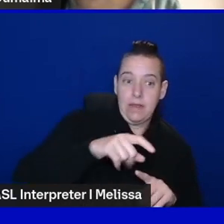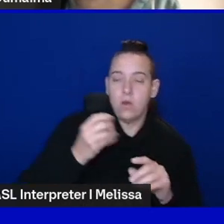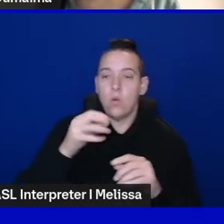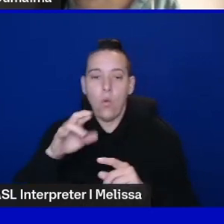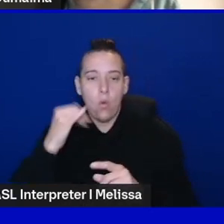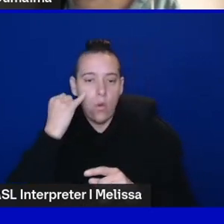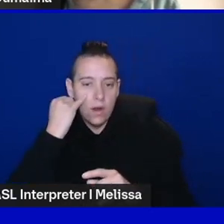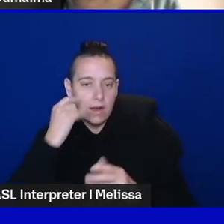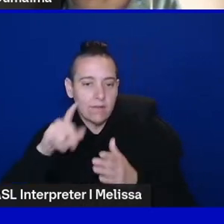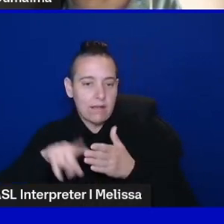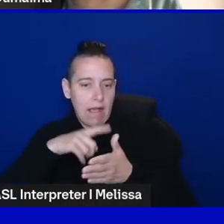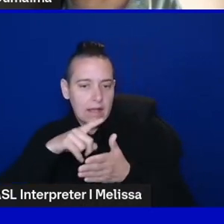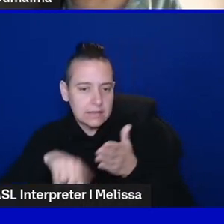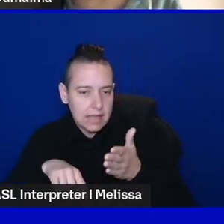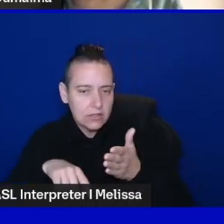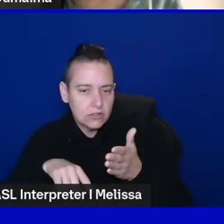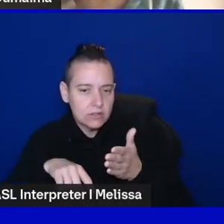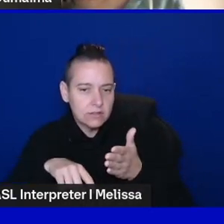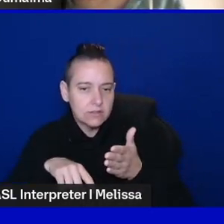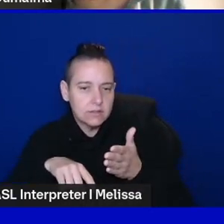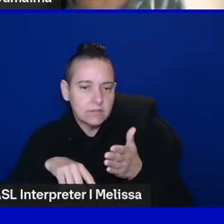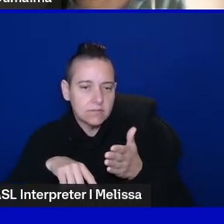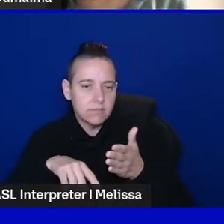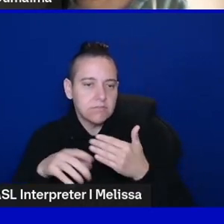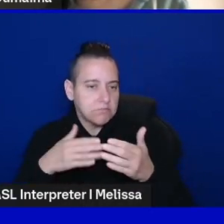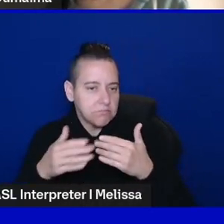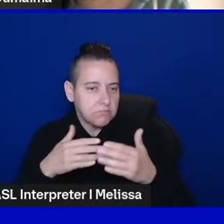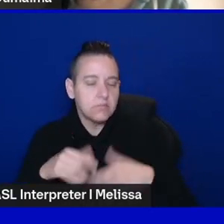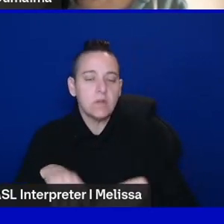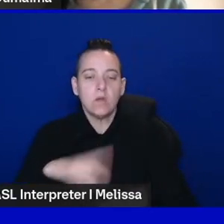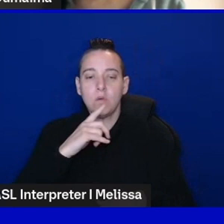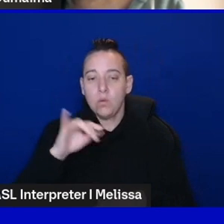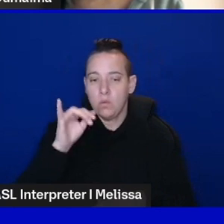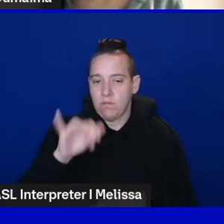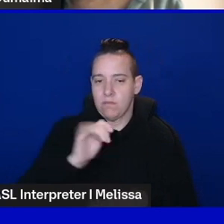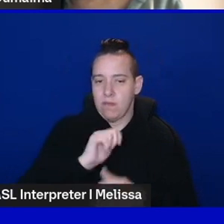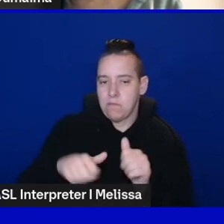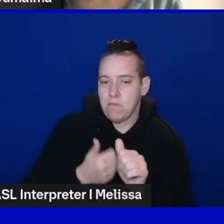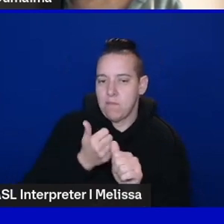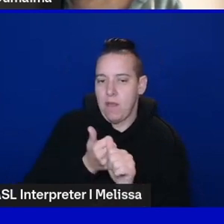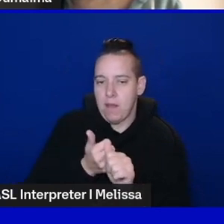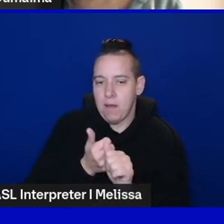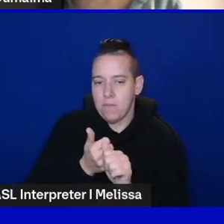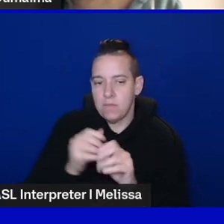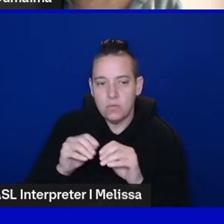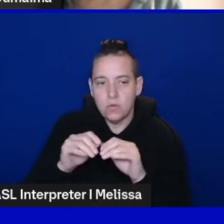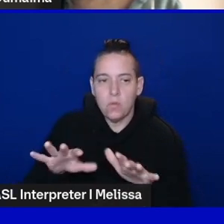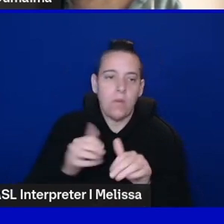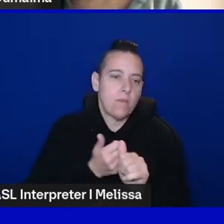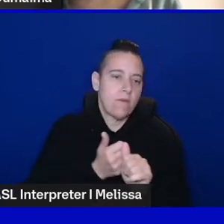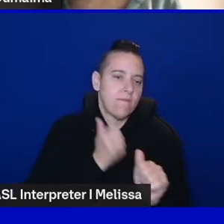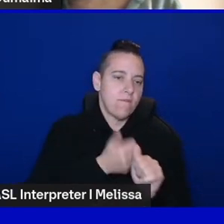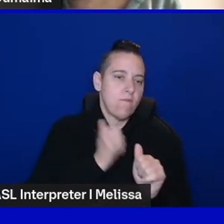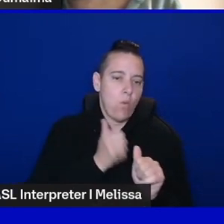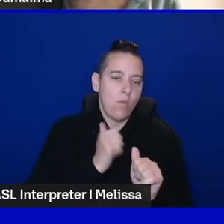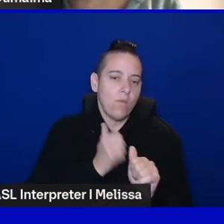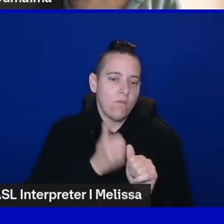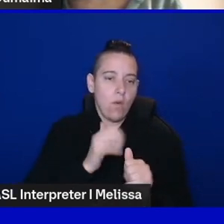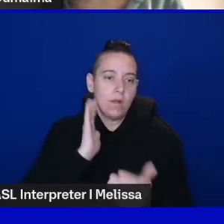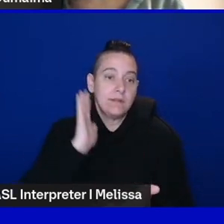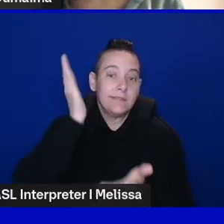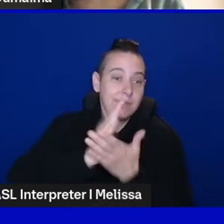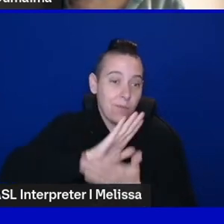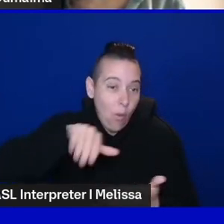prior cancellations. This kind of retry feature for backup deployments can help us avoid stopping the entire process due